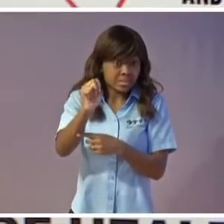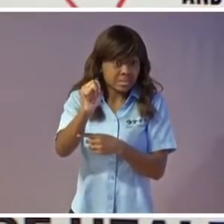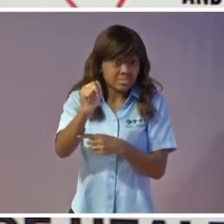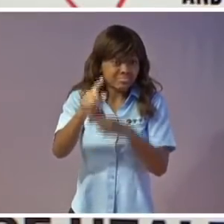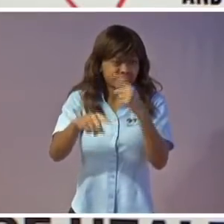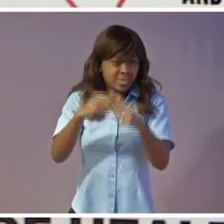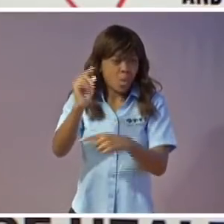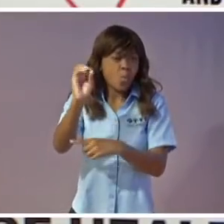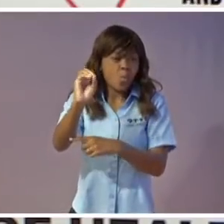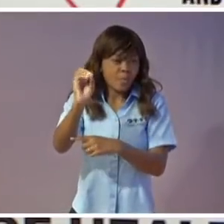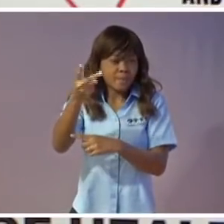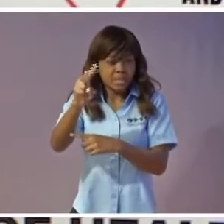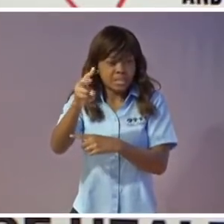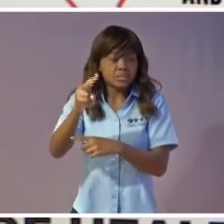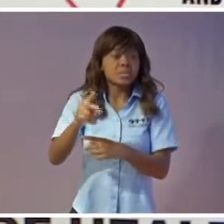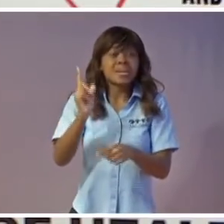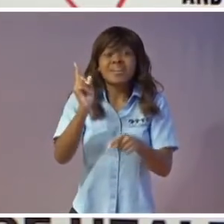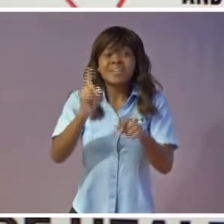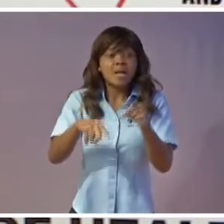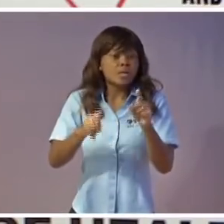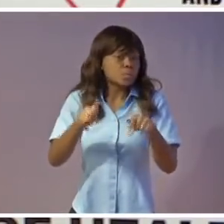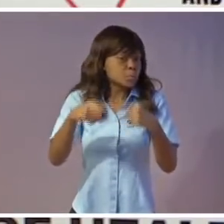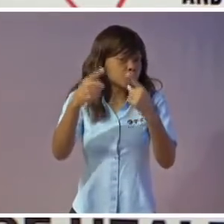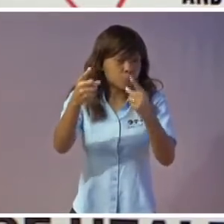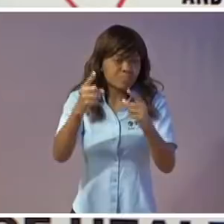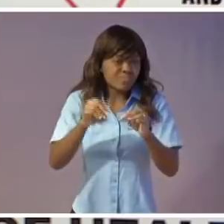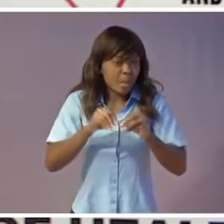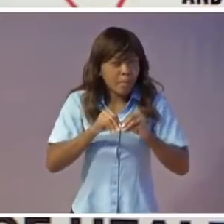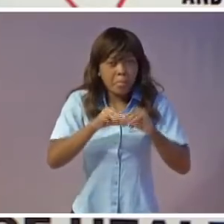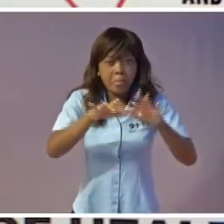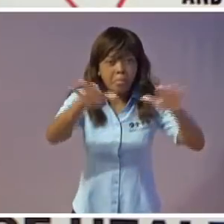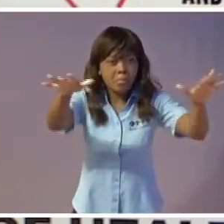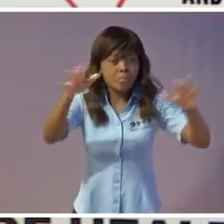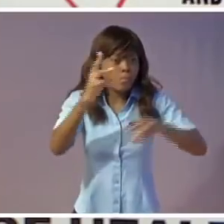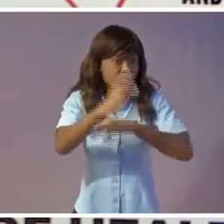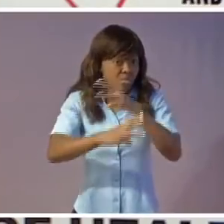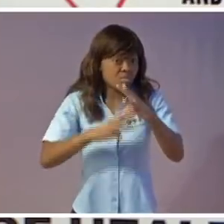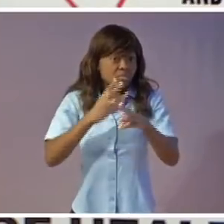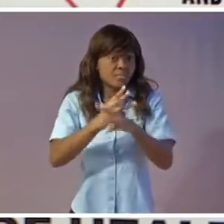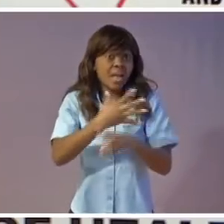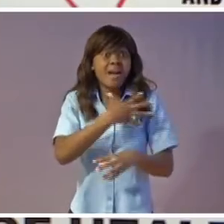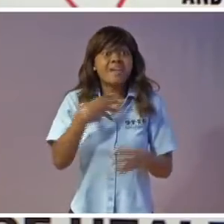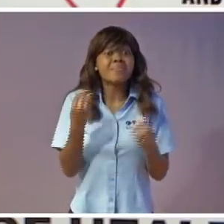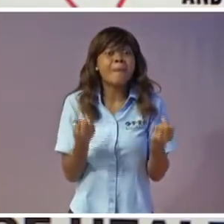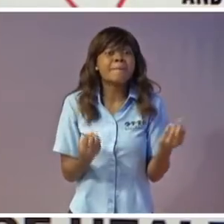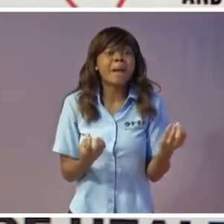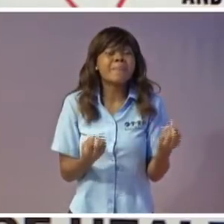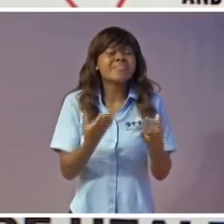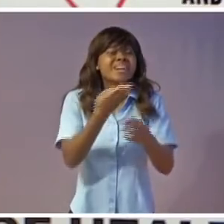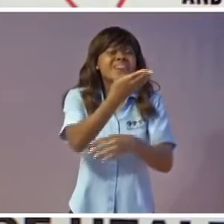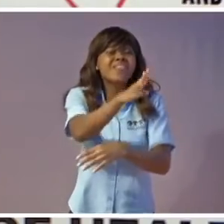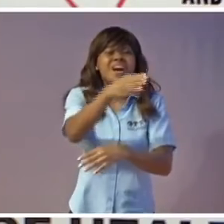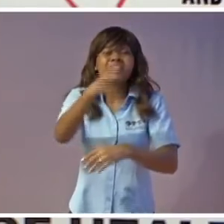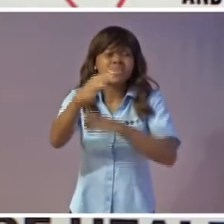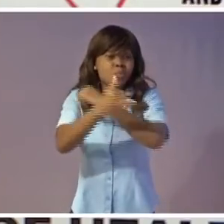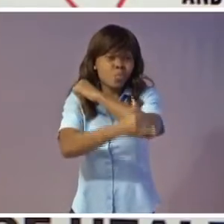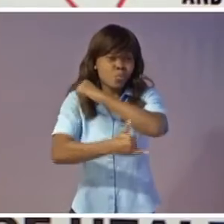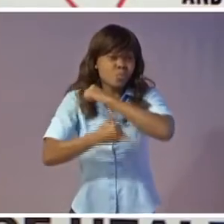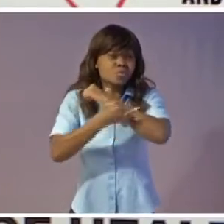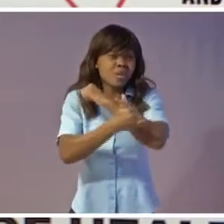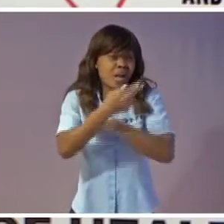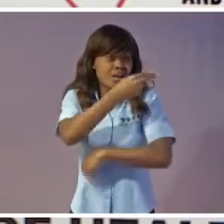world, and is already straining healthcare systems around the world. It is crippling the